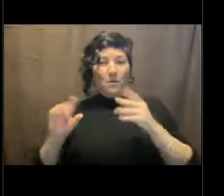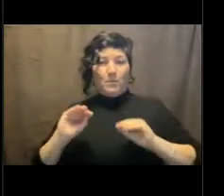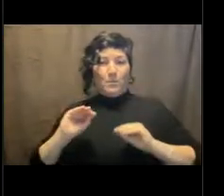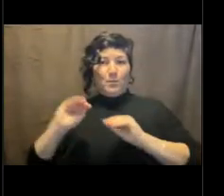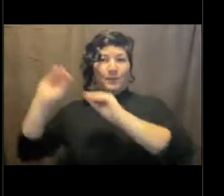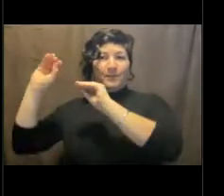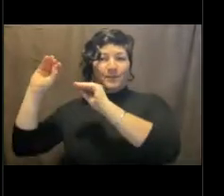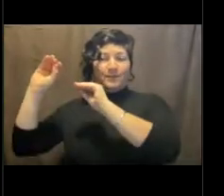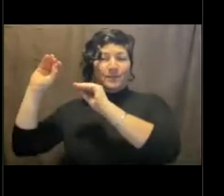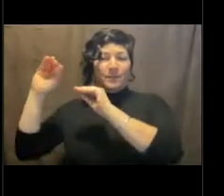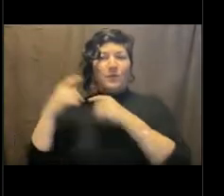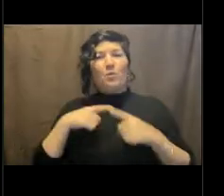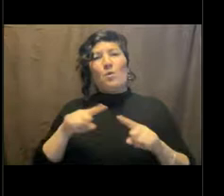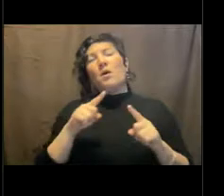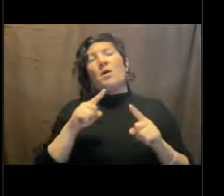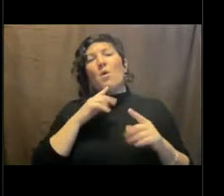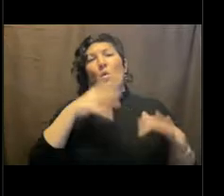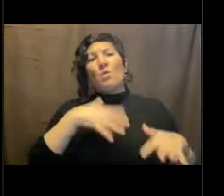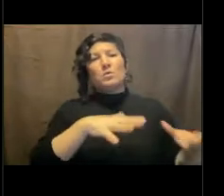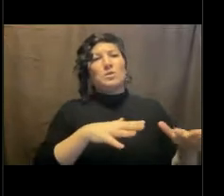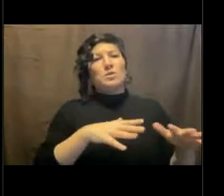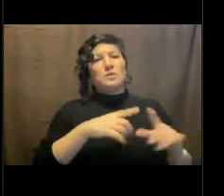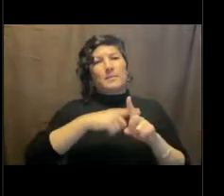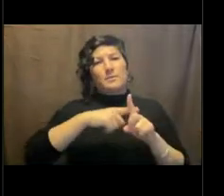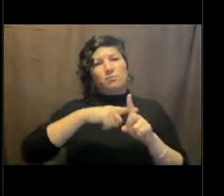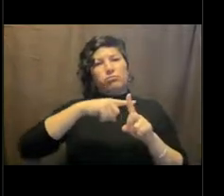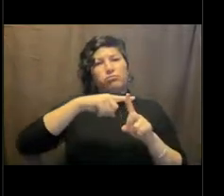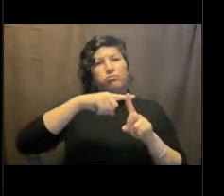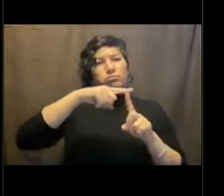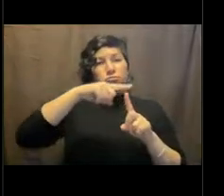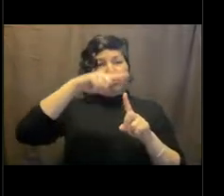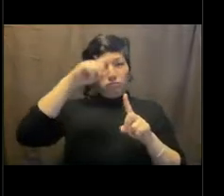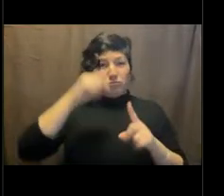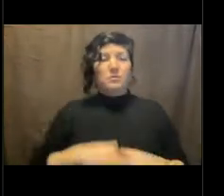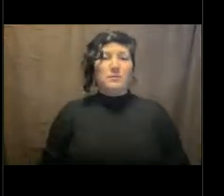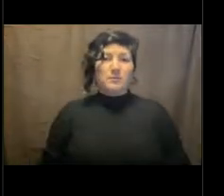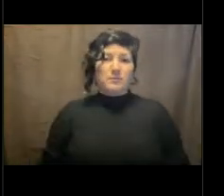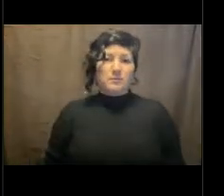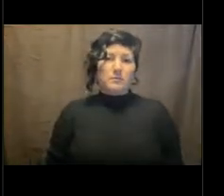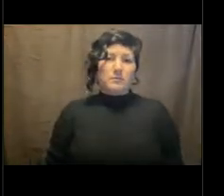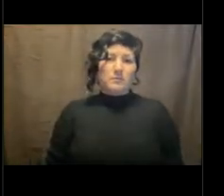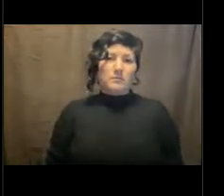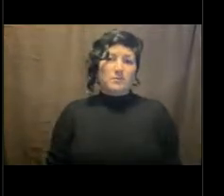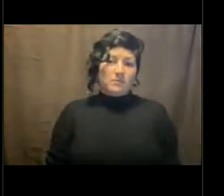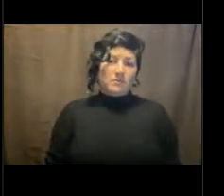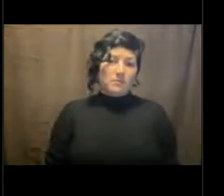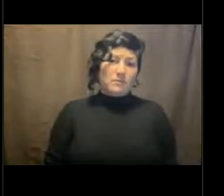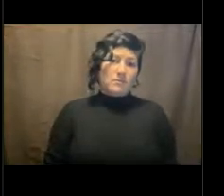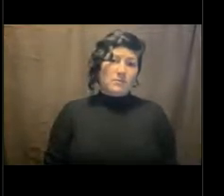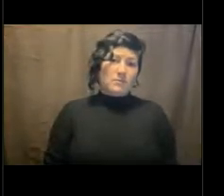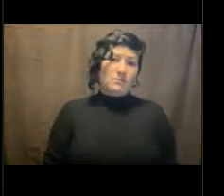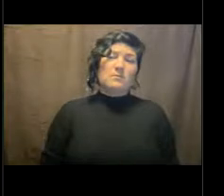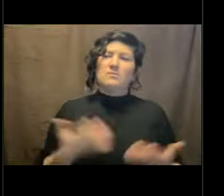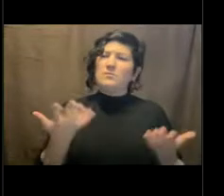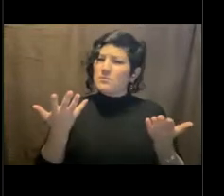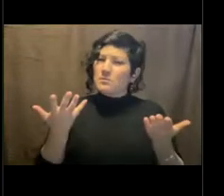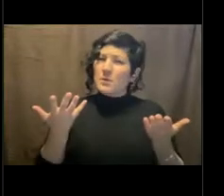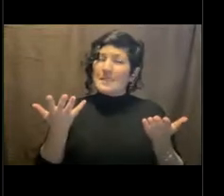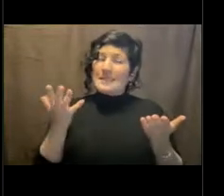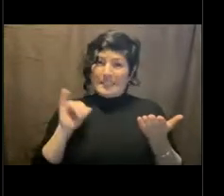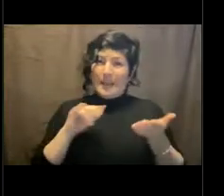as the oceans are projected to warm. throughout the Northeast US. So what does this mean